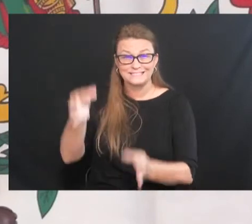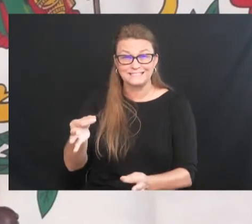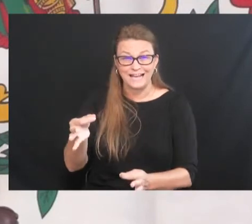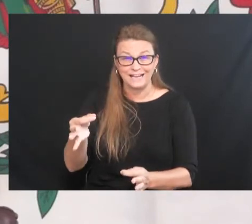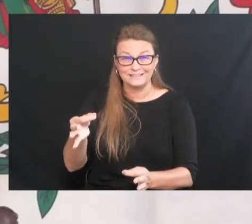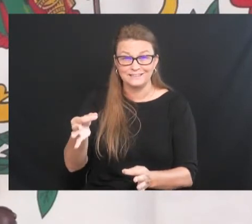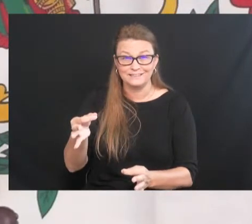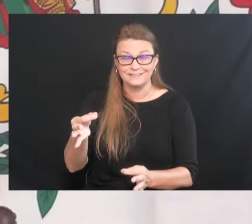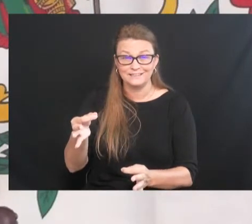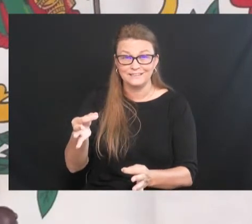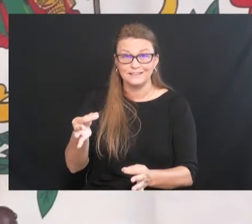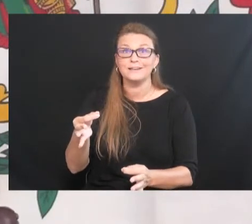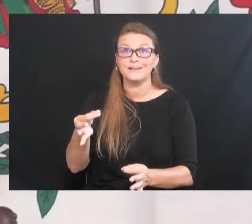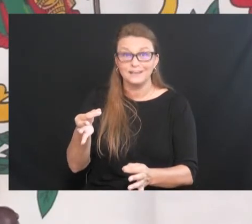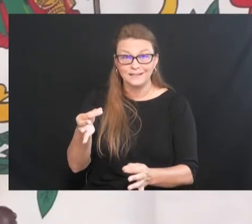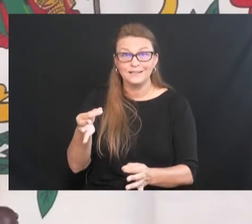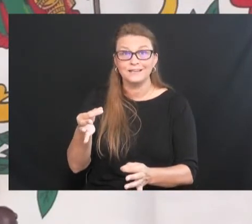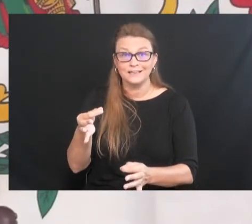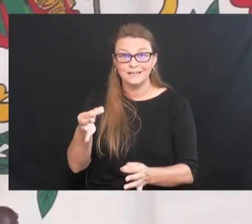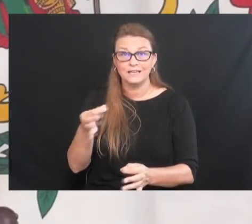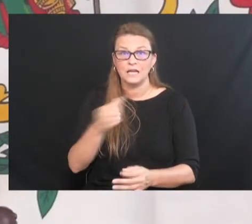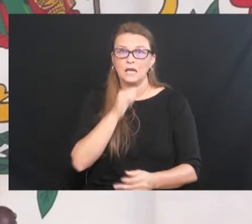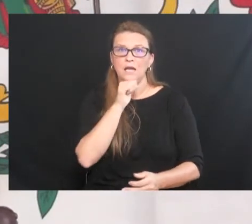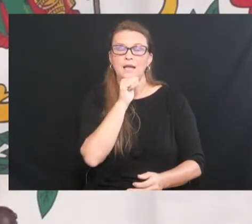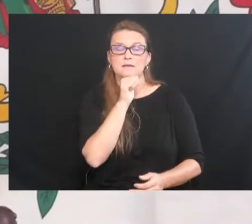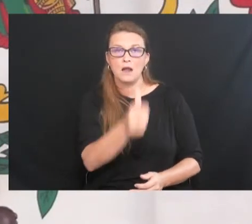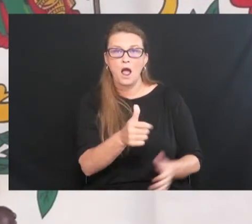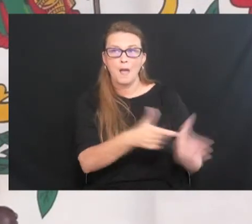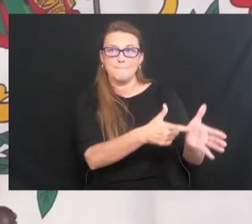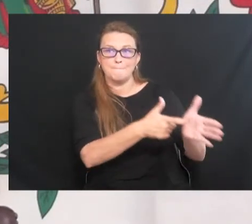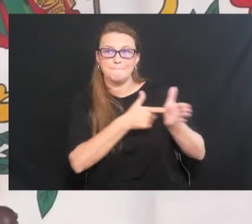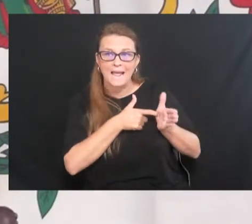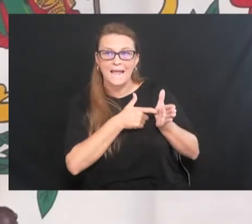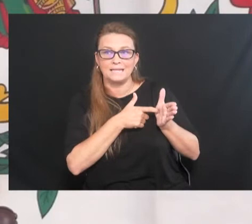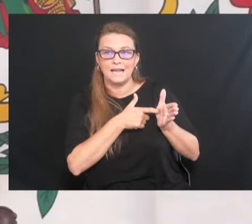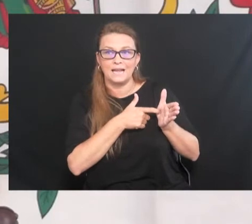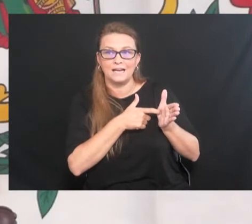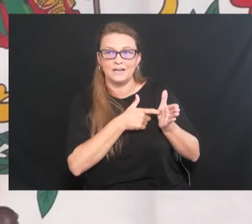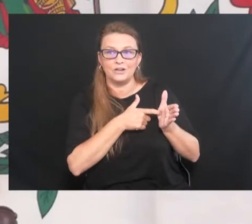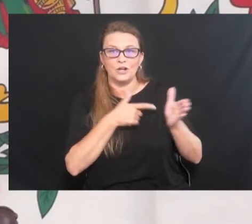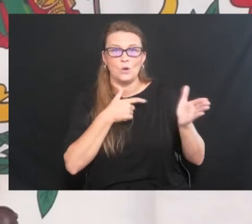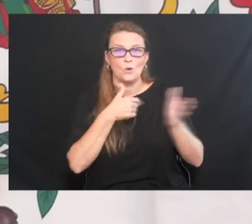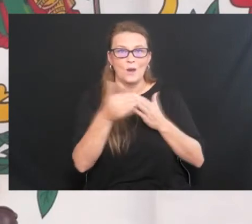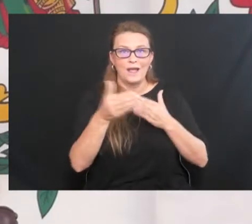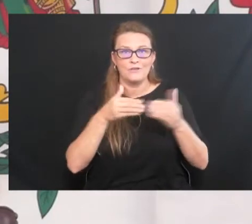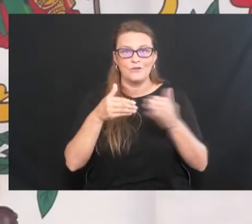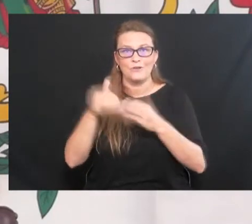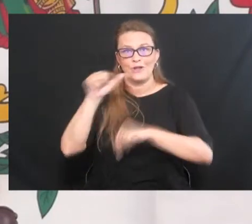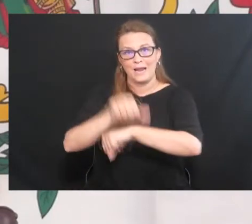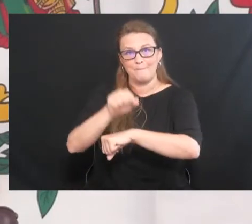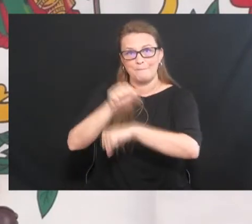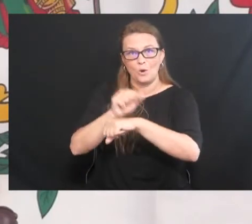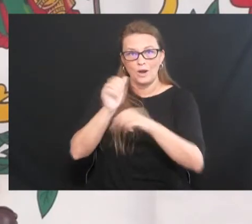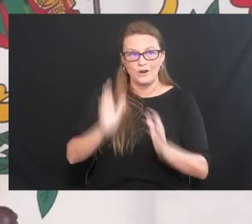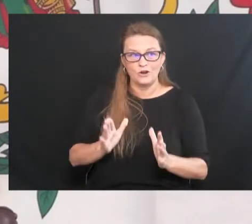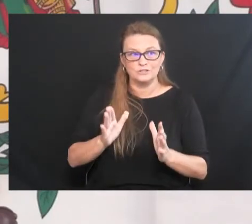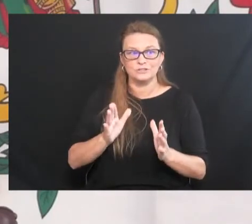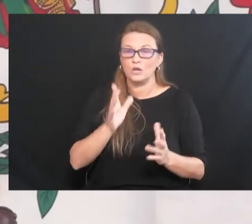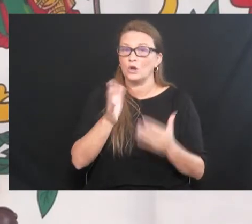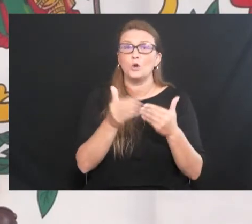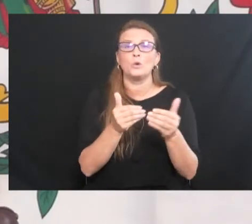should absolutely not be mandating, you know, whether it be our employers or whomever it may be.